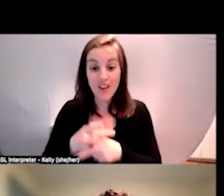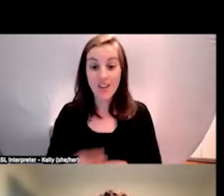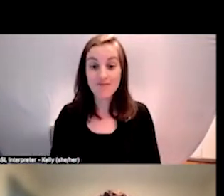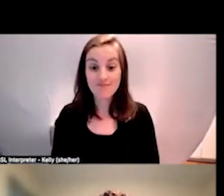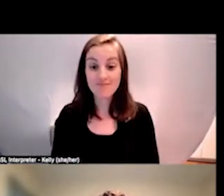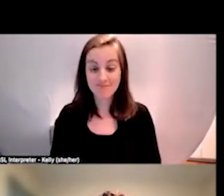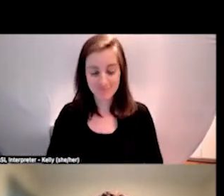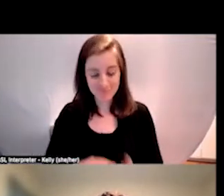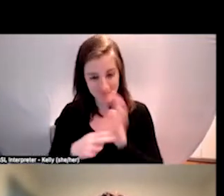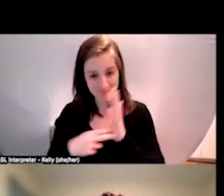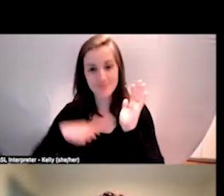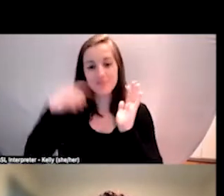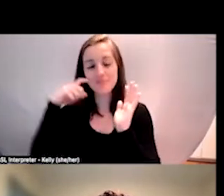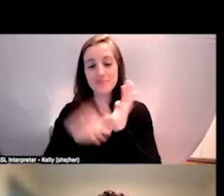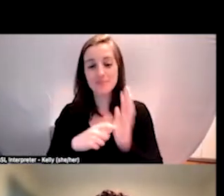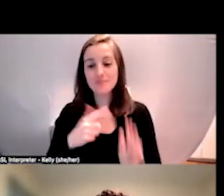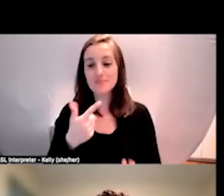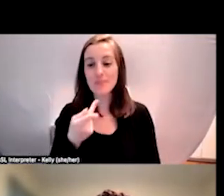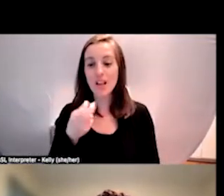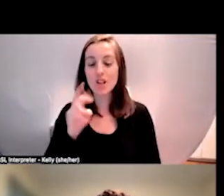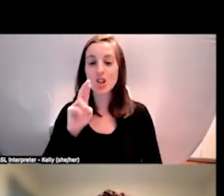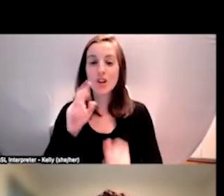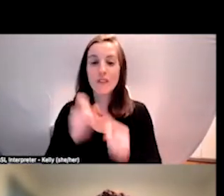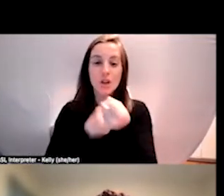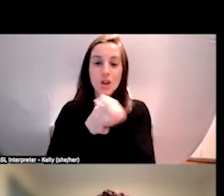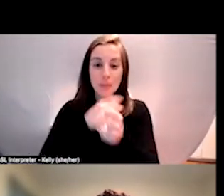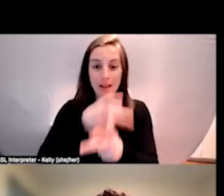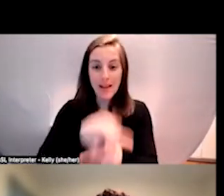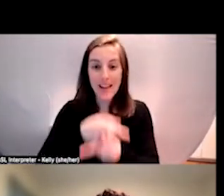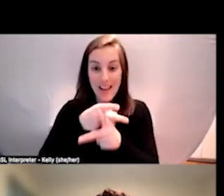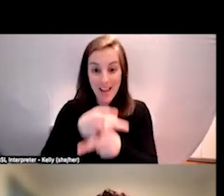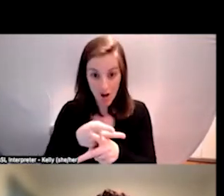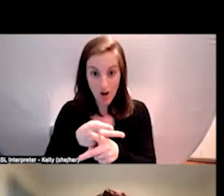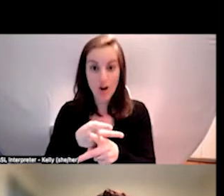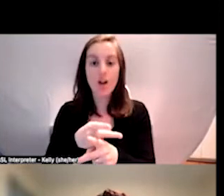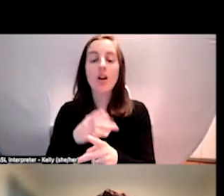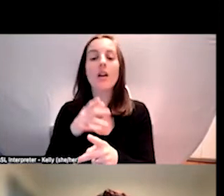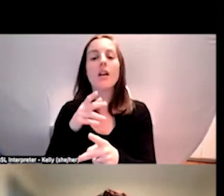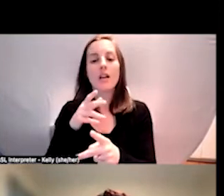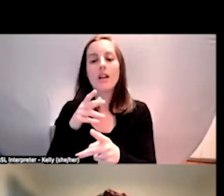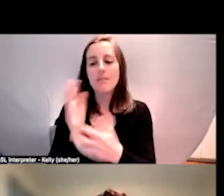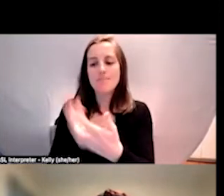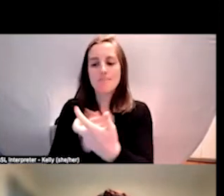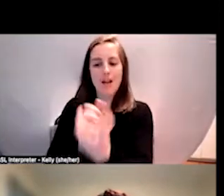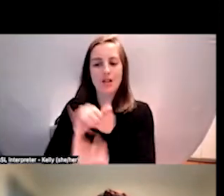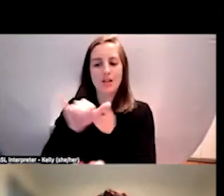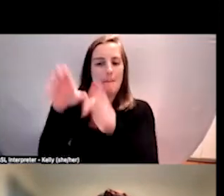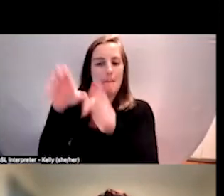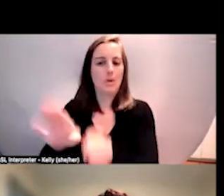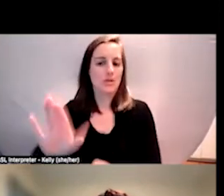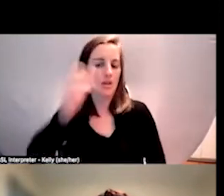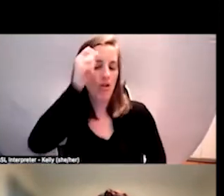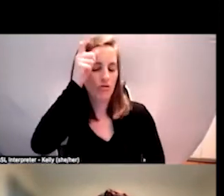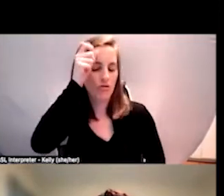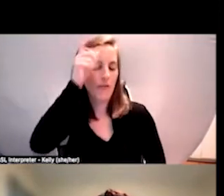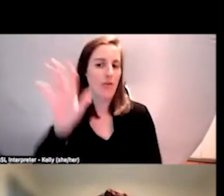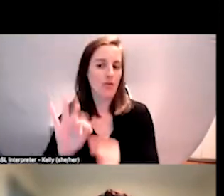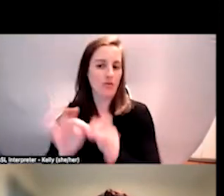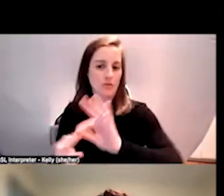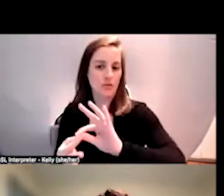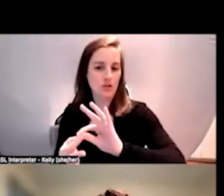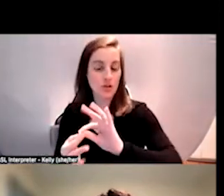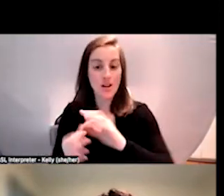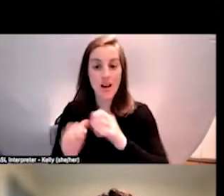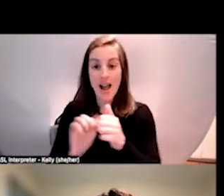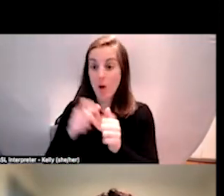acknowledging that gender affirming care means something unique and specific to the individual in front of me, both in terms of how they present and